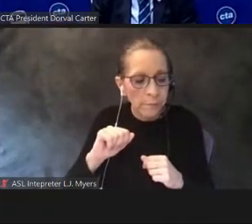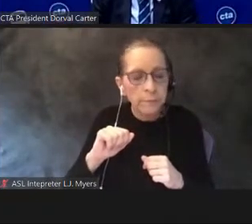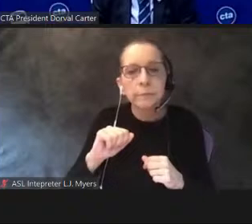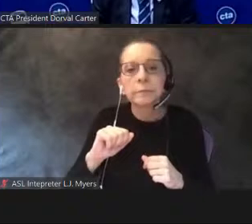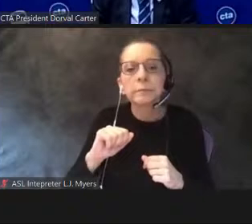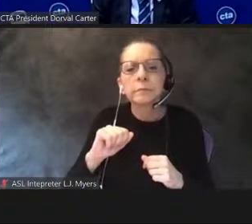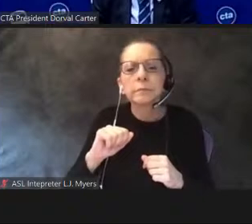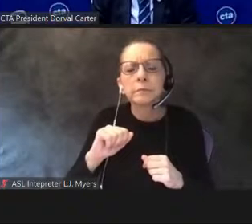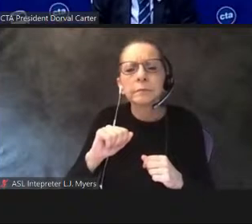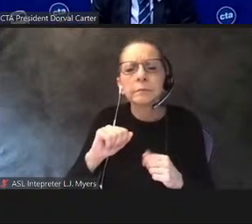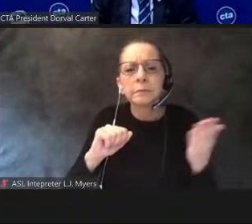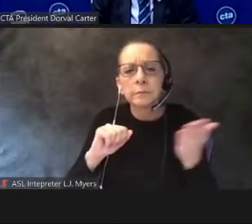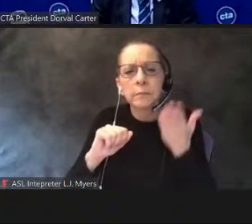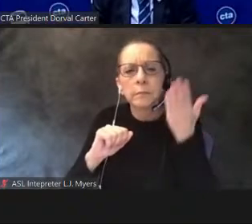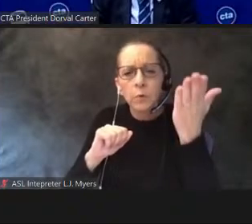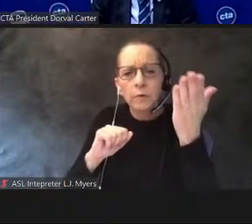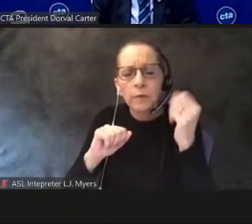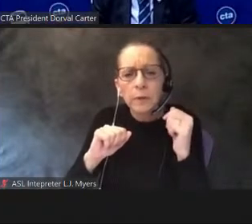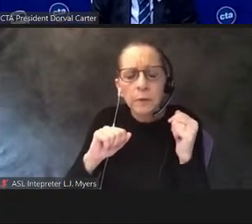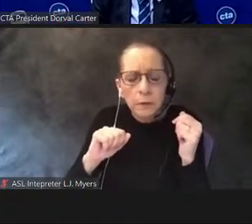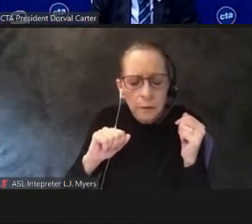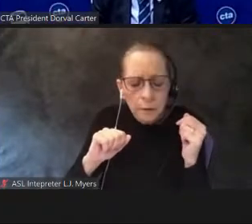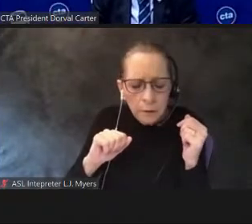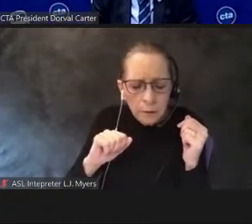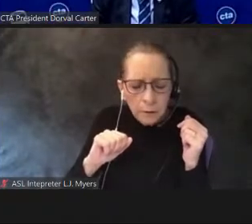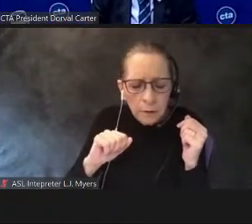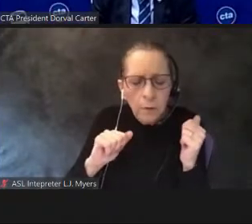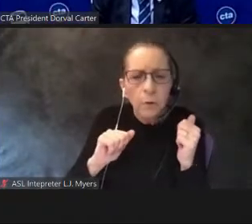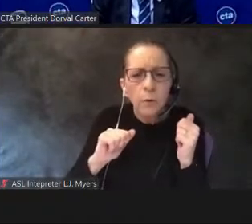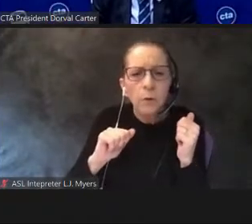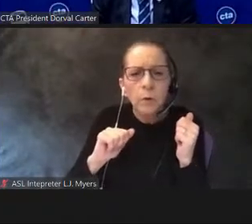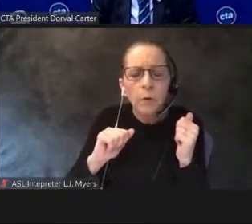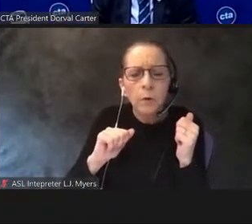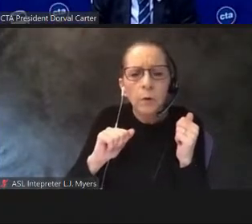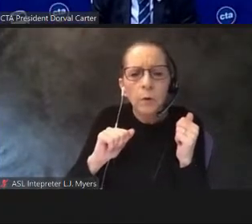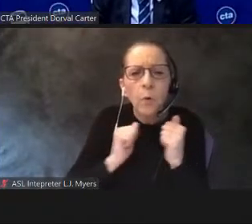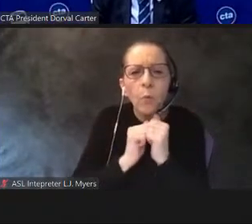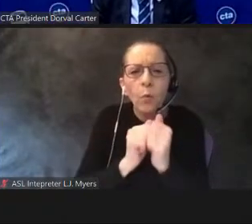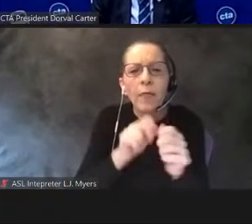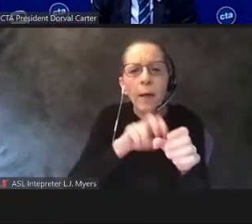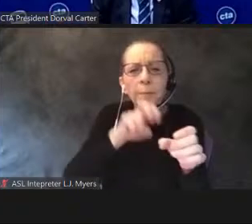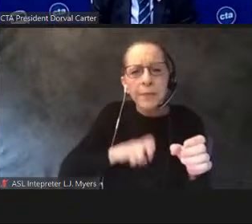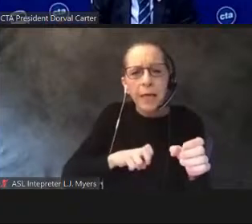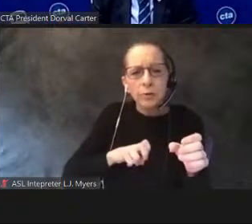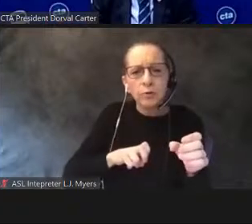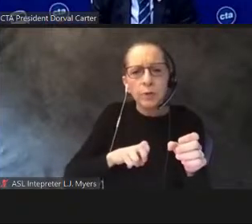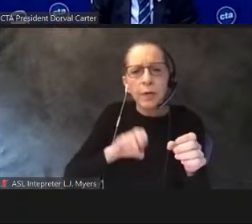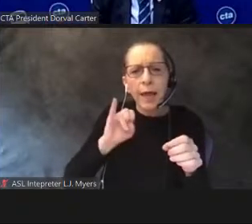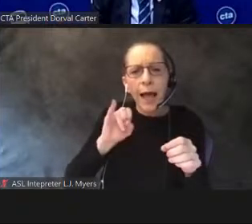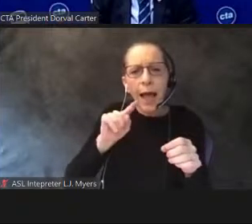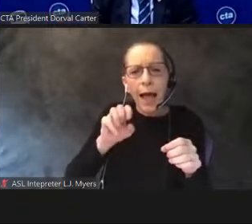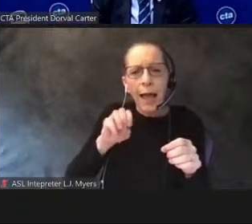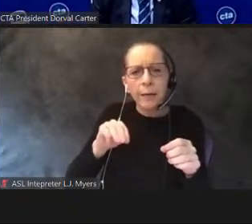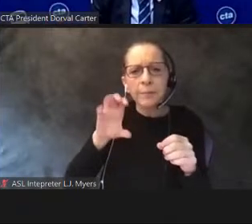Well, so moved with an abstention on my part on items C and